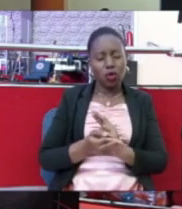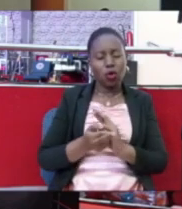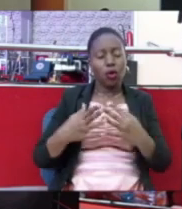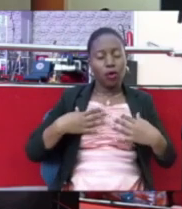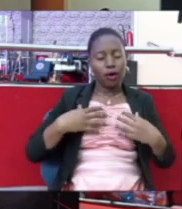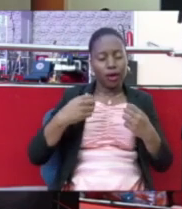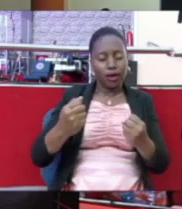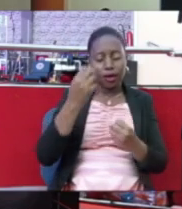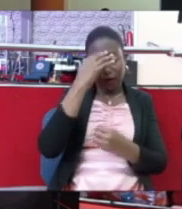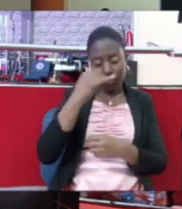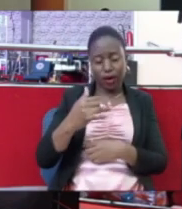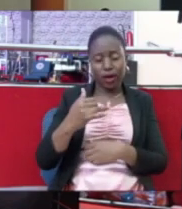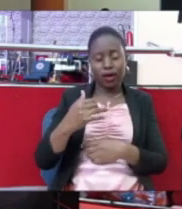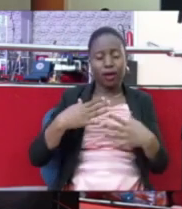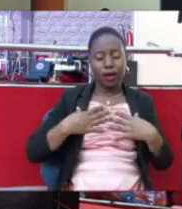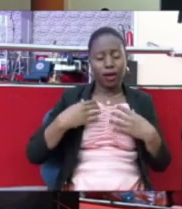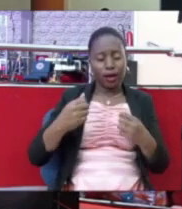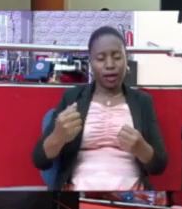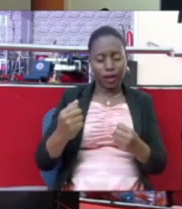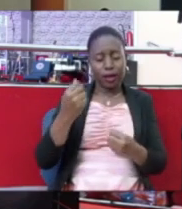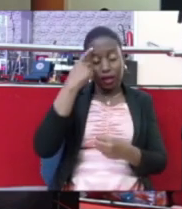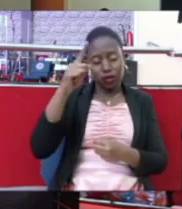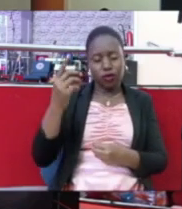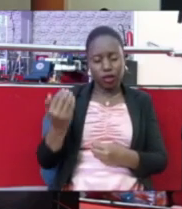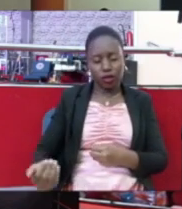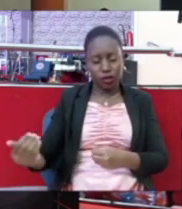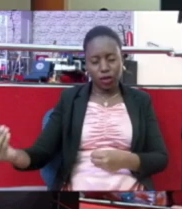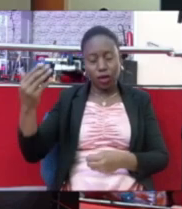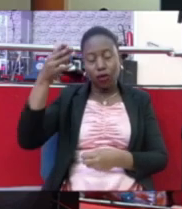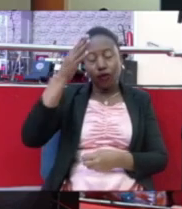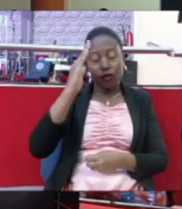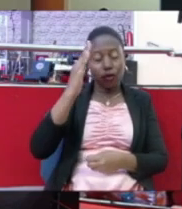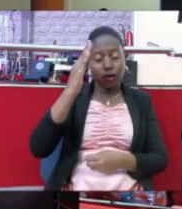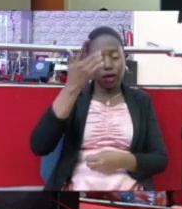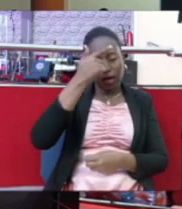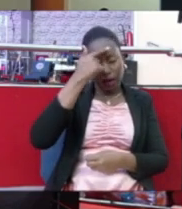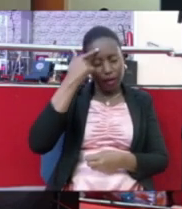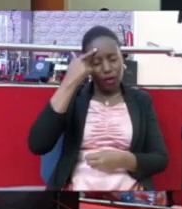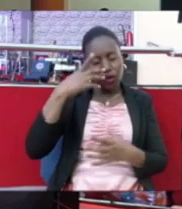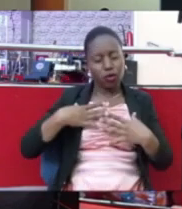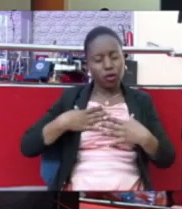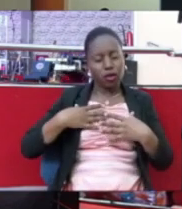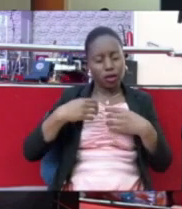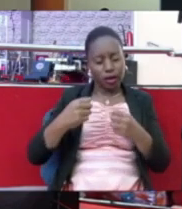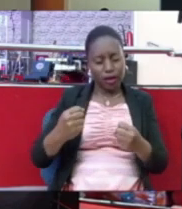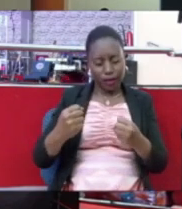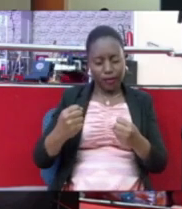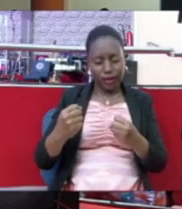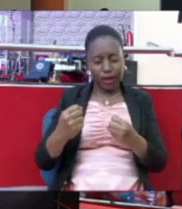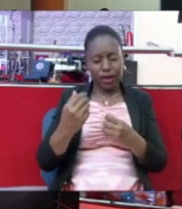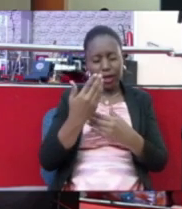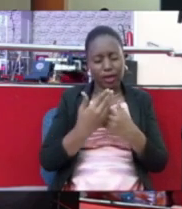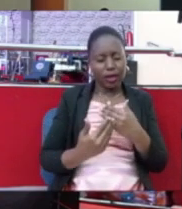health belongs to the children of God. And because health is children's bread,